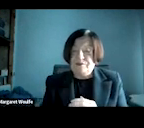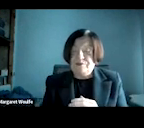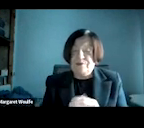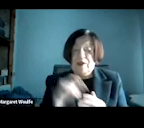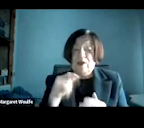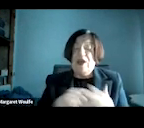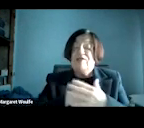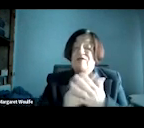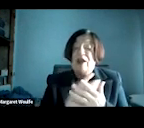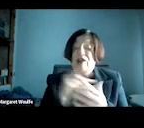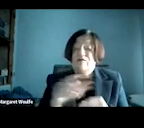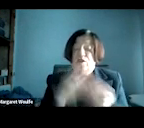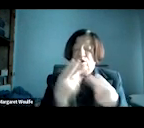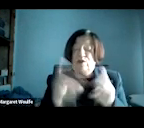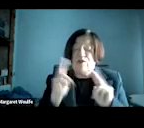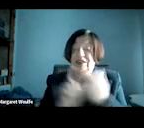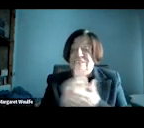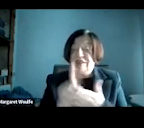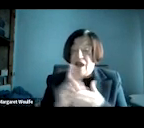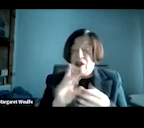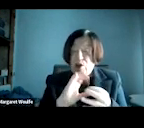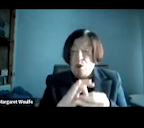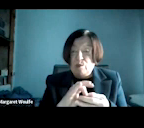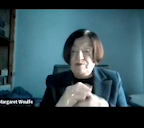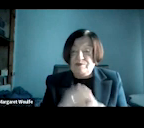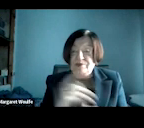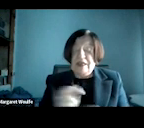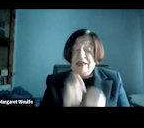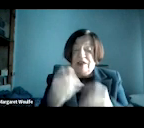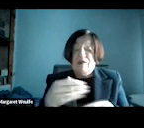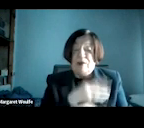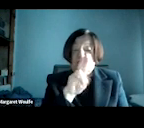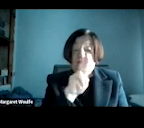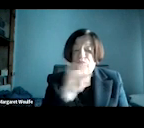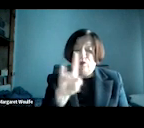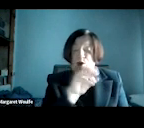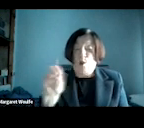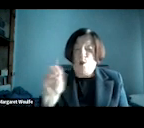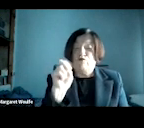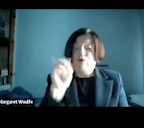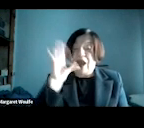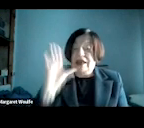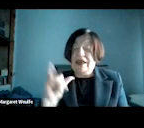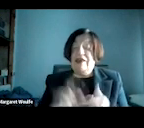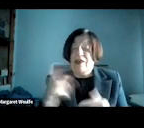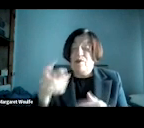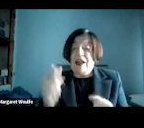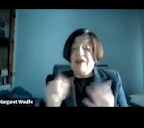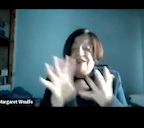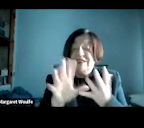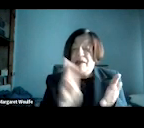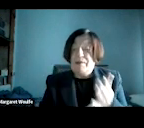develop a standard for universal design dwellings will be given by Ruth O'Reilly. And then we'll have a